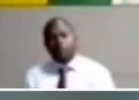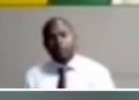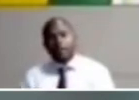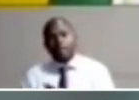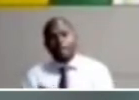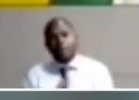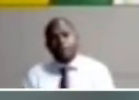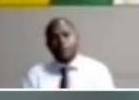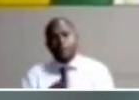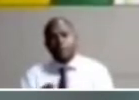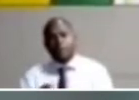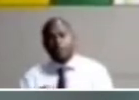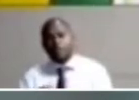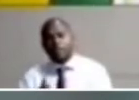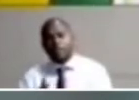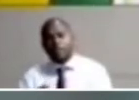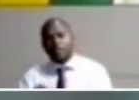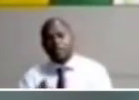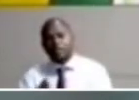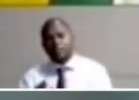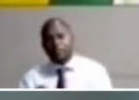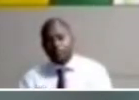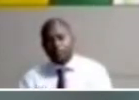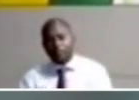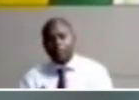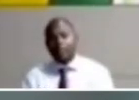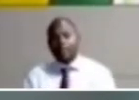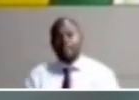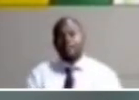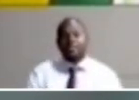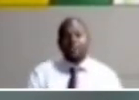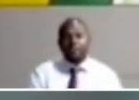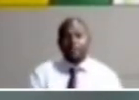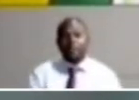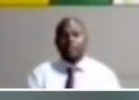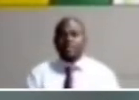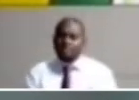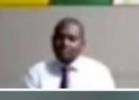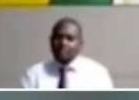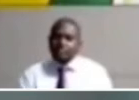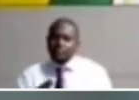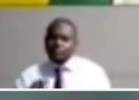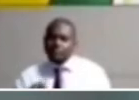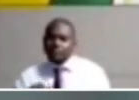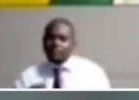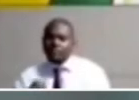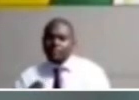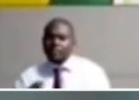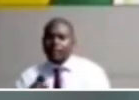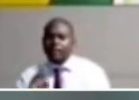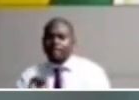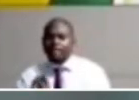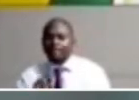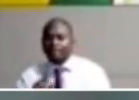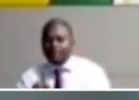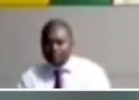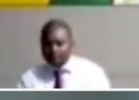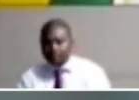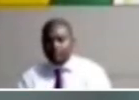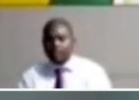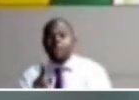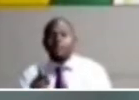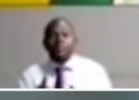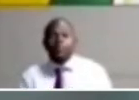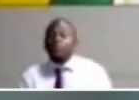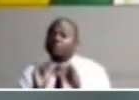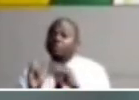both Nakasero and Entebbe into barracks, including taking over Nsamizi Hill. People who do not stay